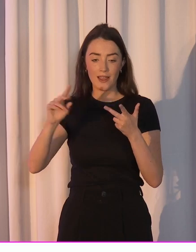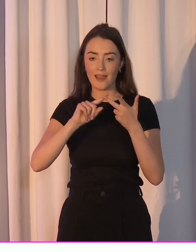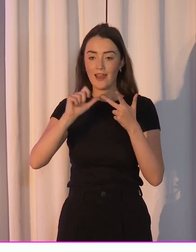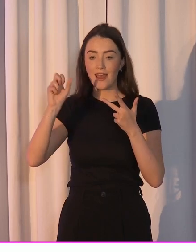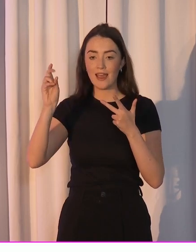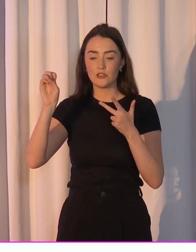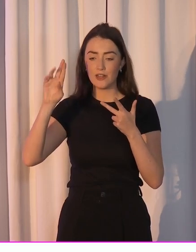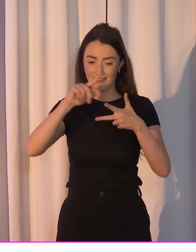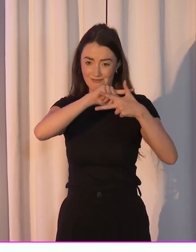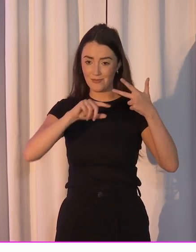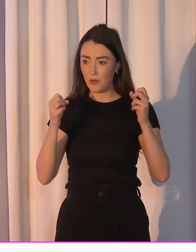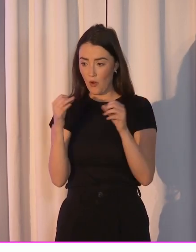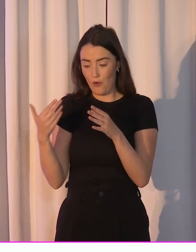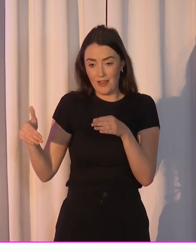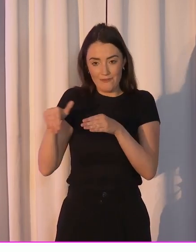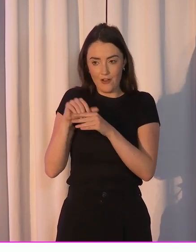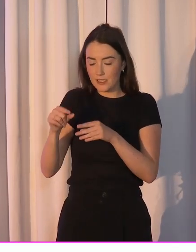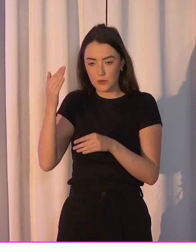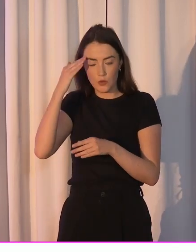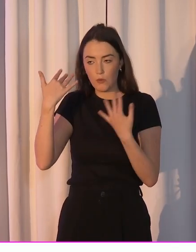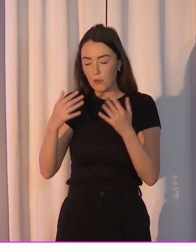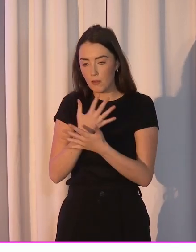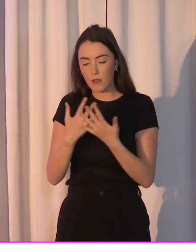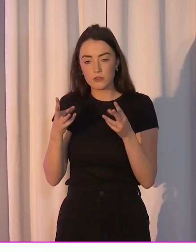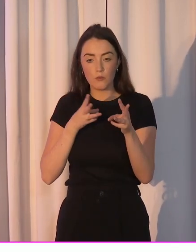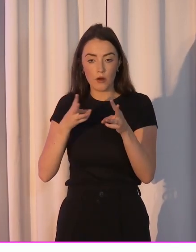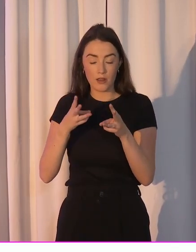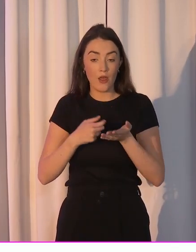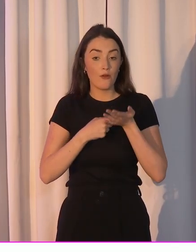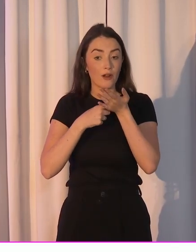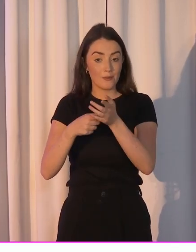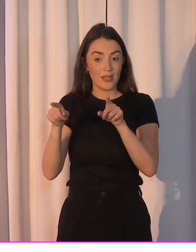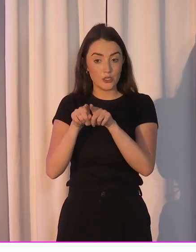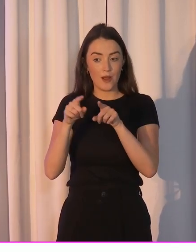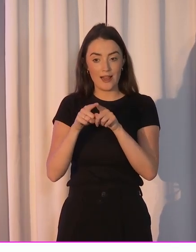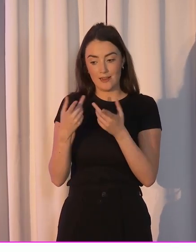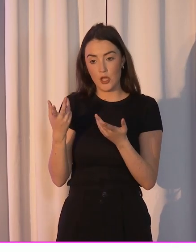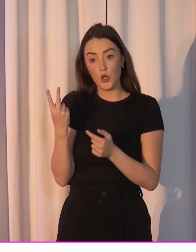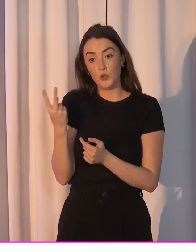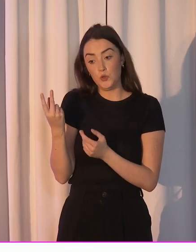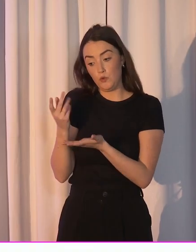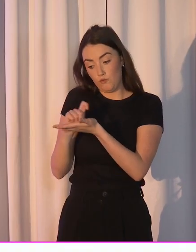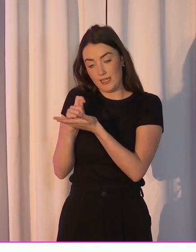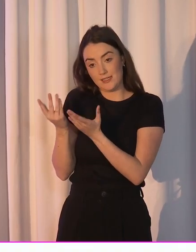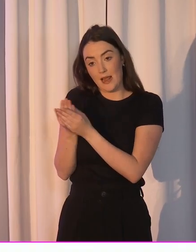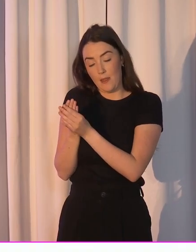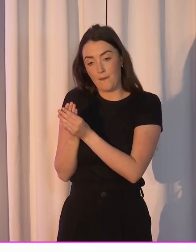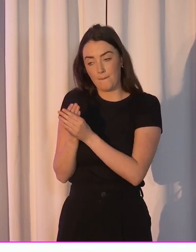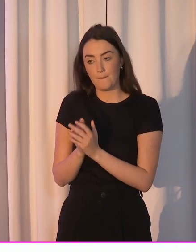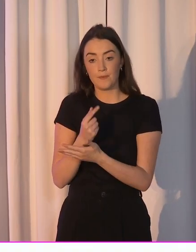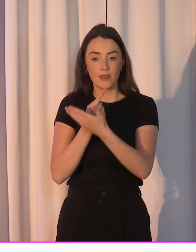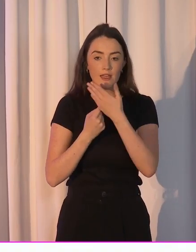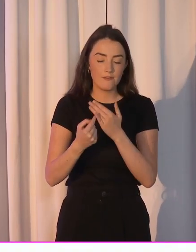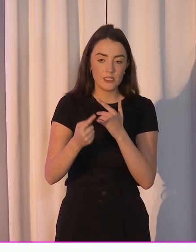who fed into this. So the recommendations were also co-written. The individuals and